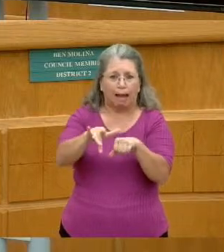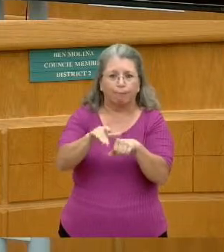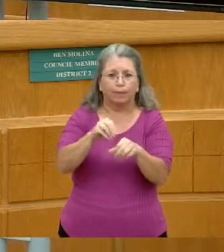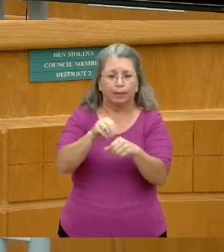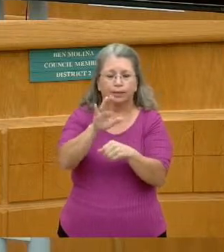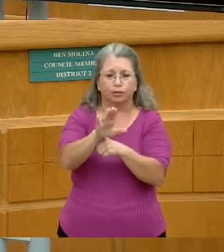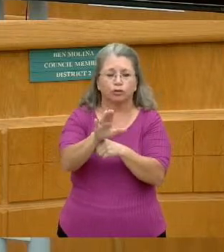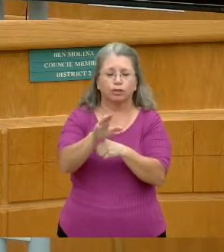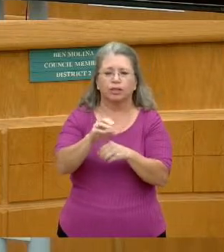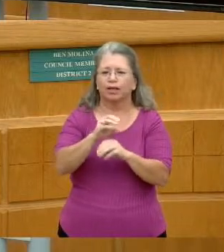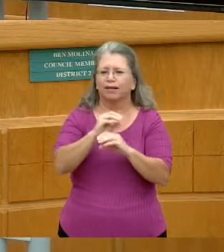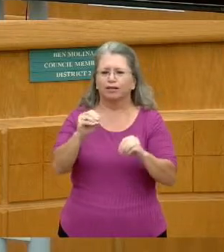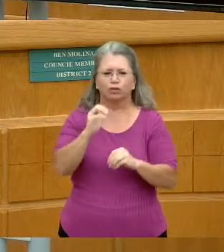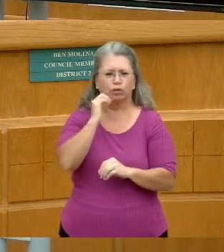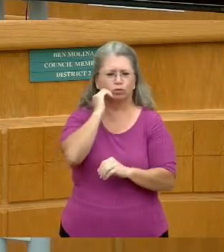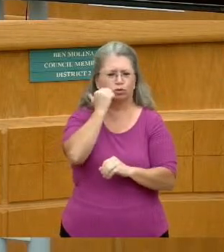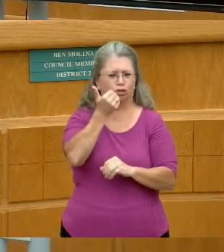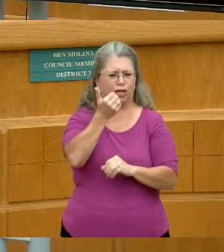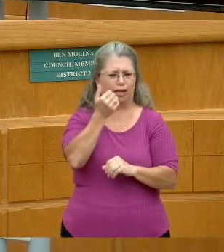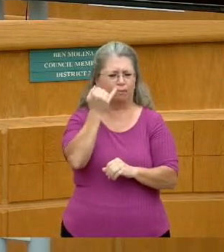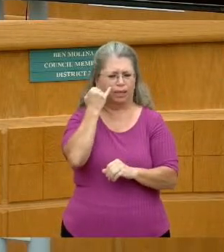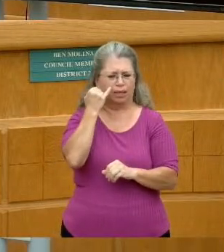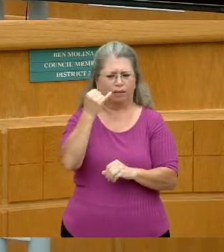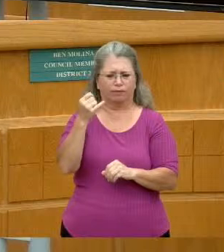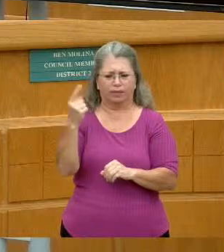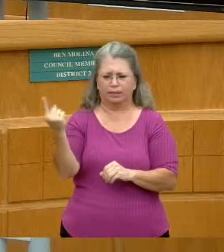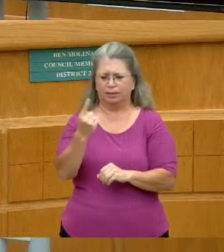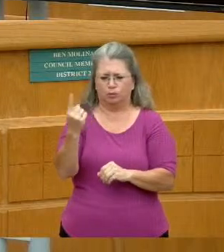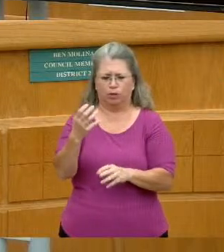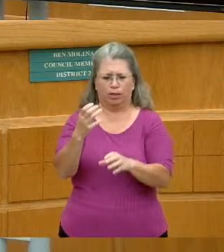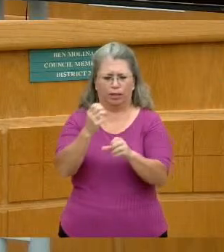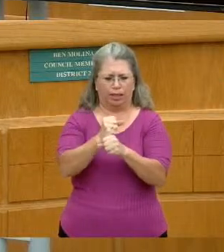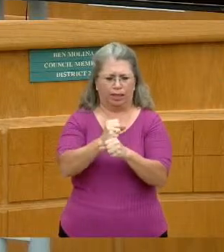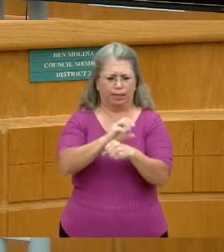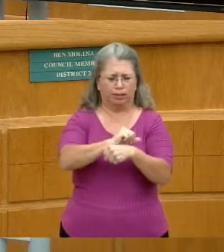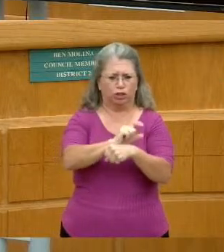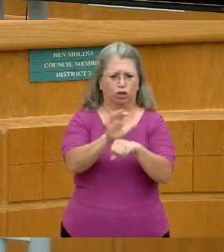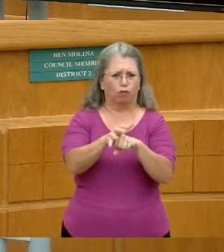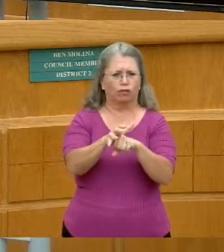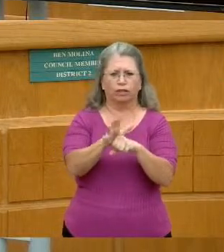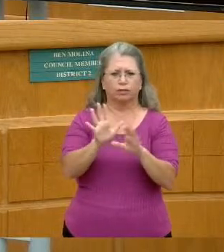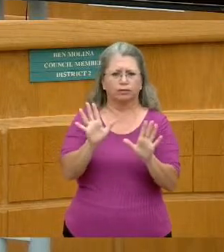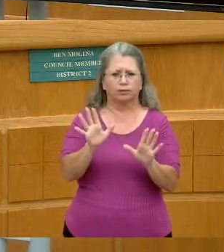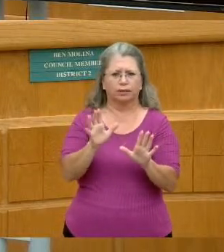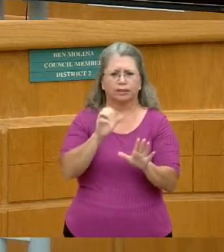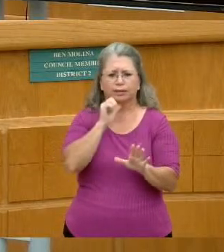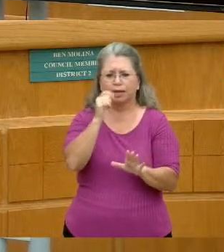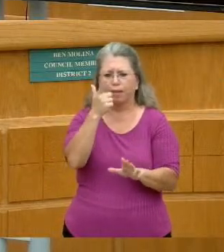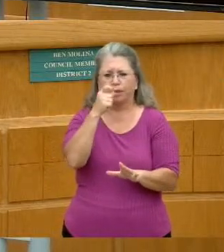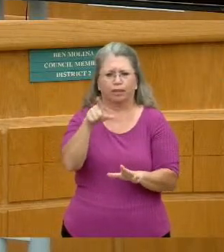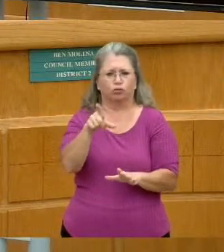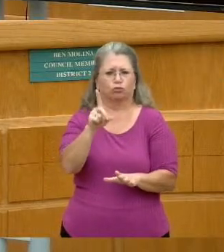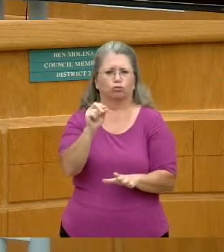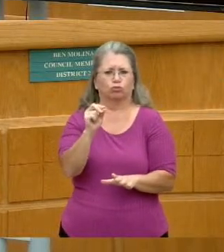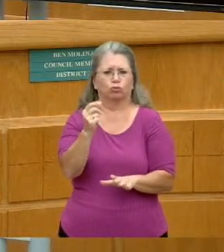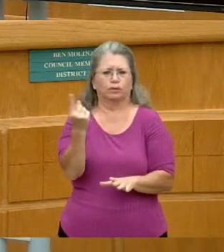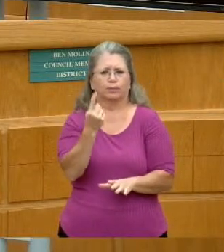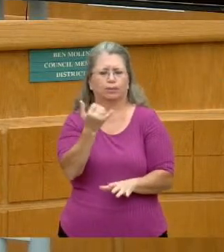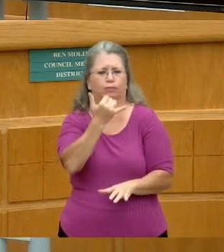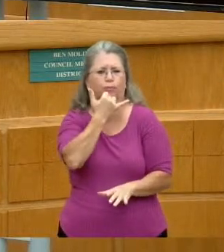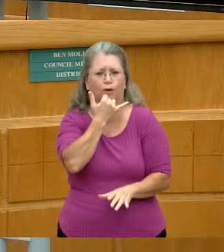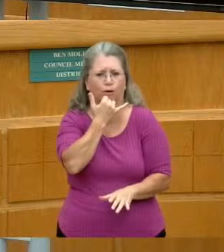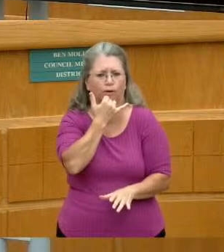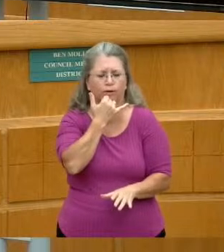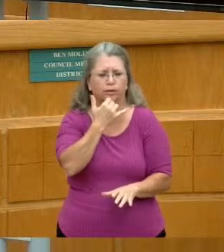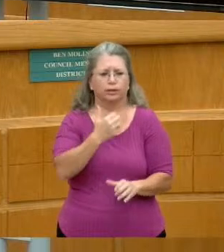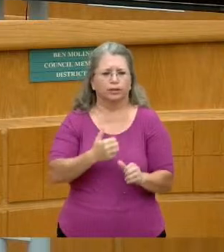no shame in people contracting COVID. Most people that contract COVID, it's not because they did anything wrong. And